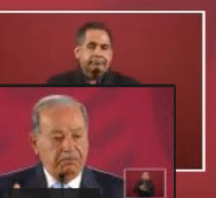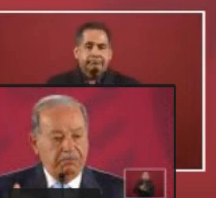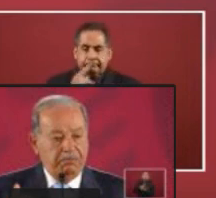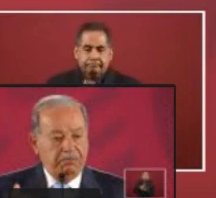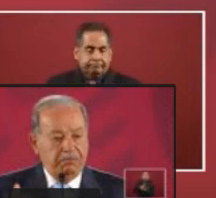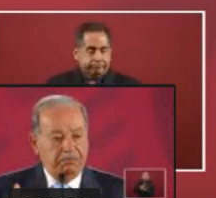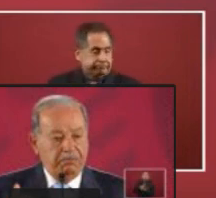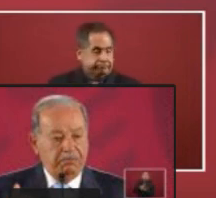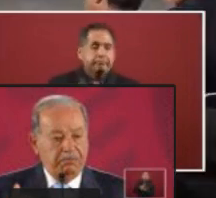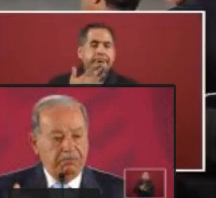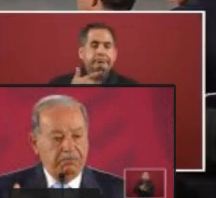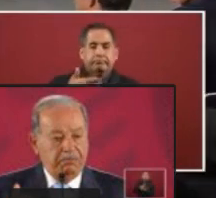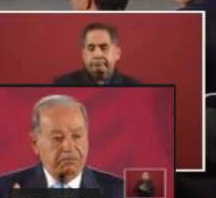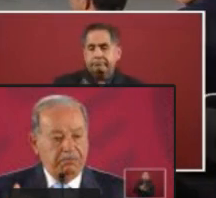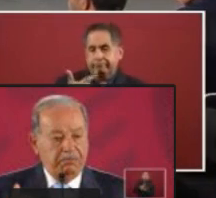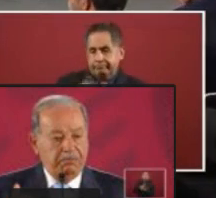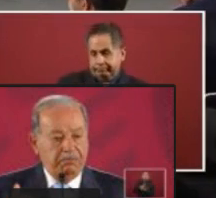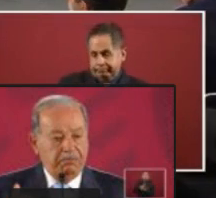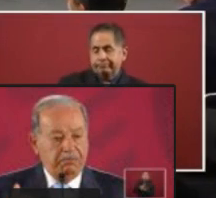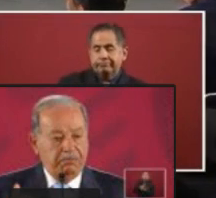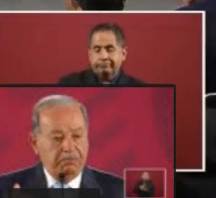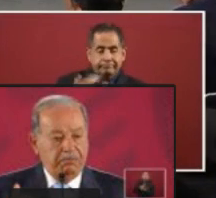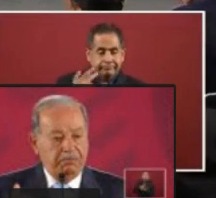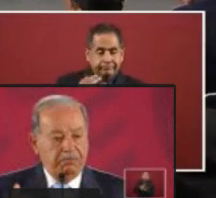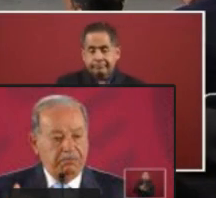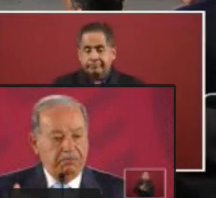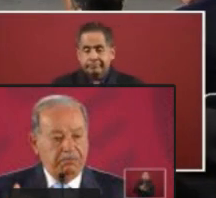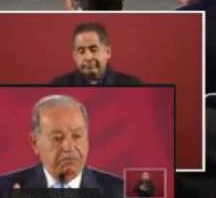And it will guarantee us to guarantee